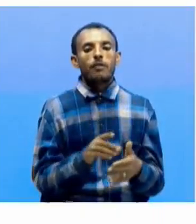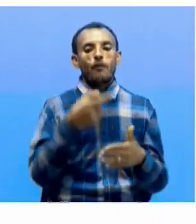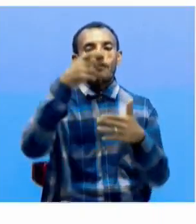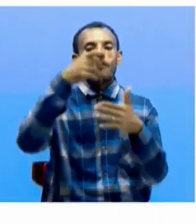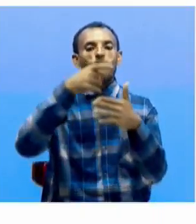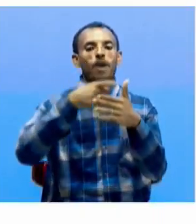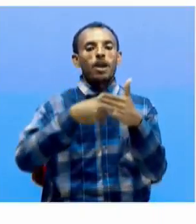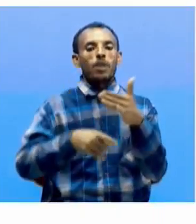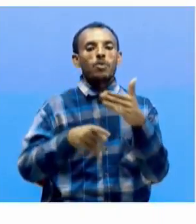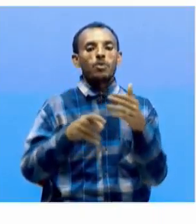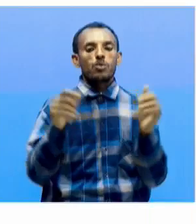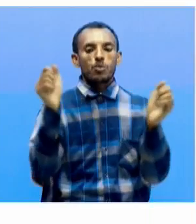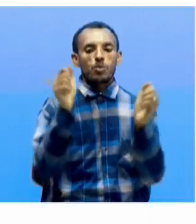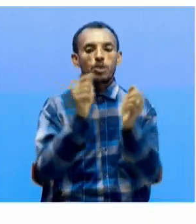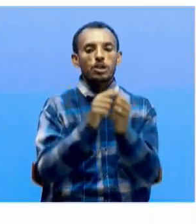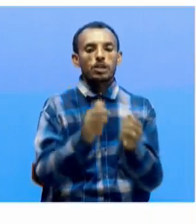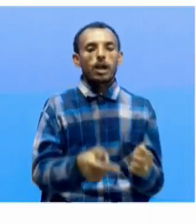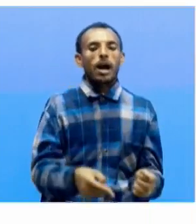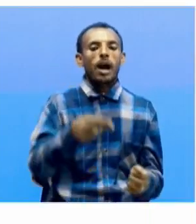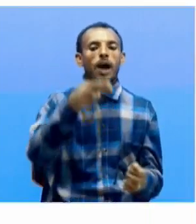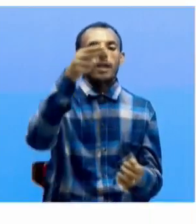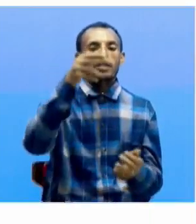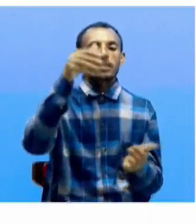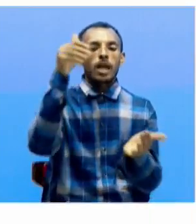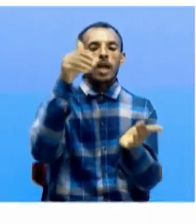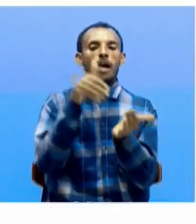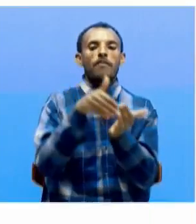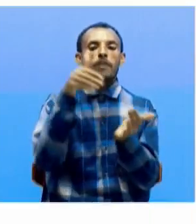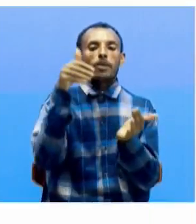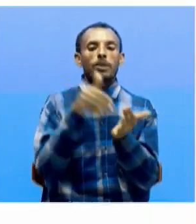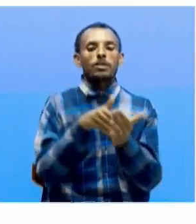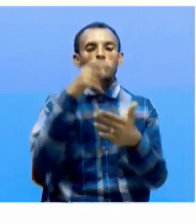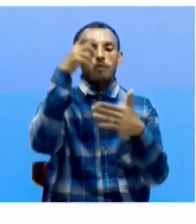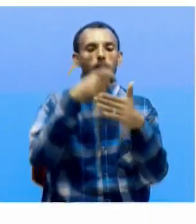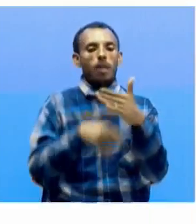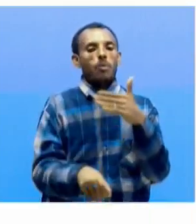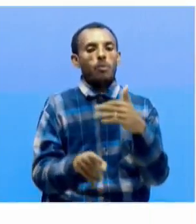value with highest frequent value.